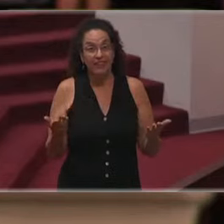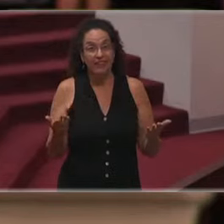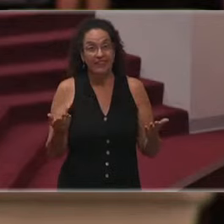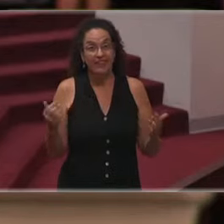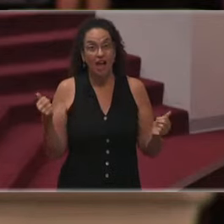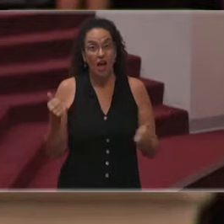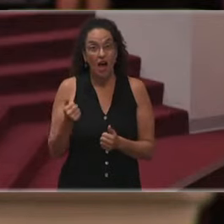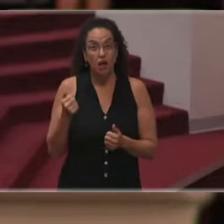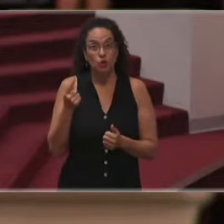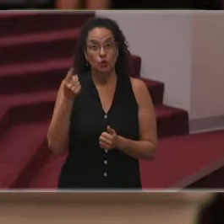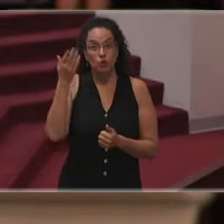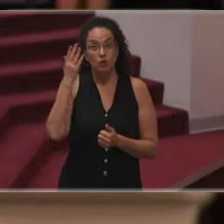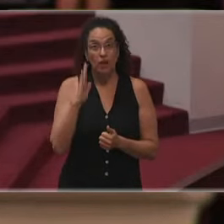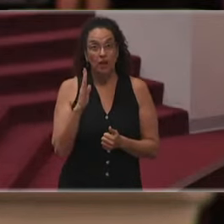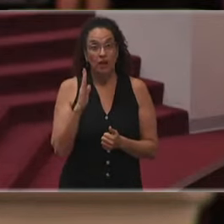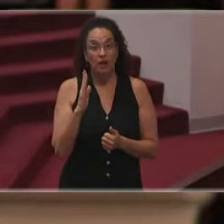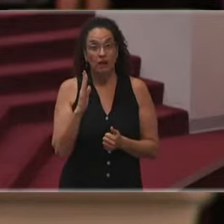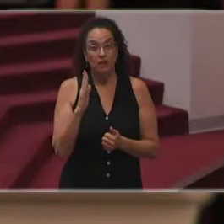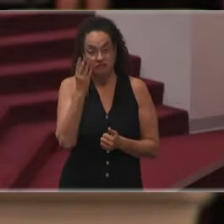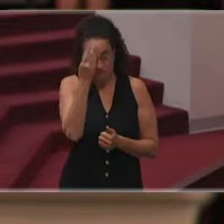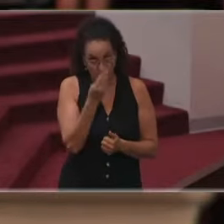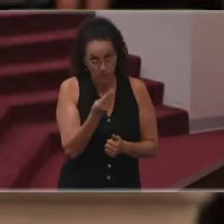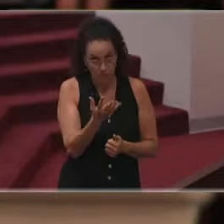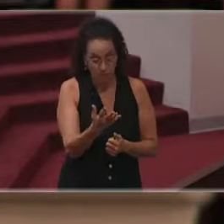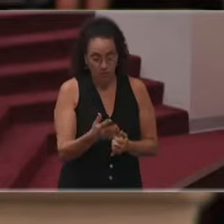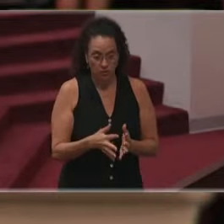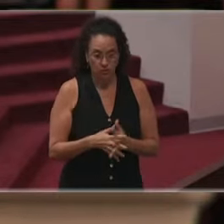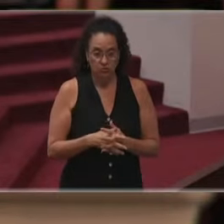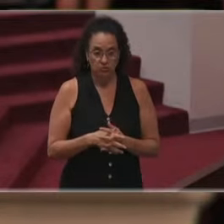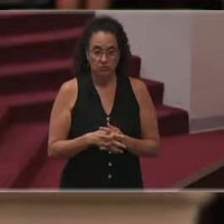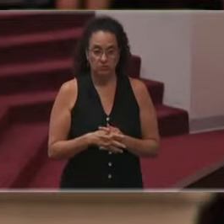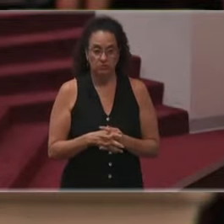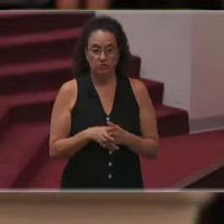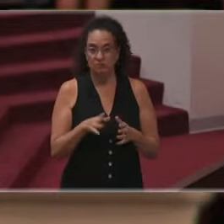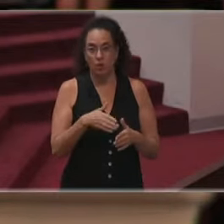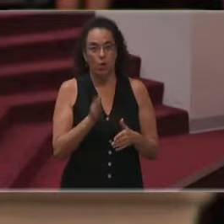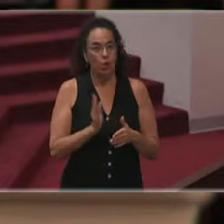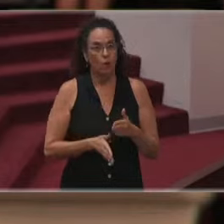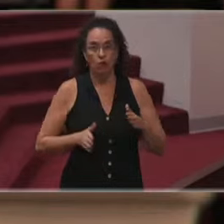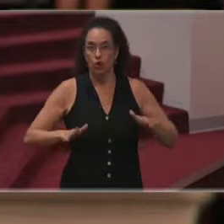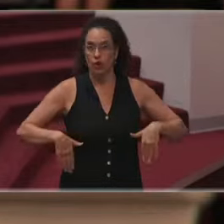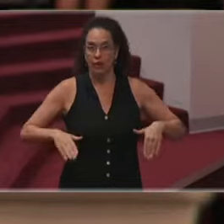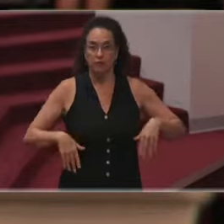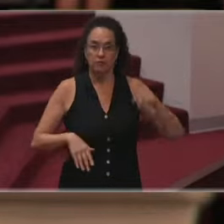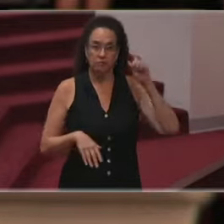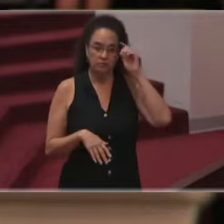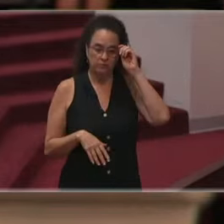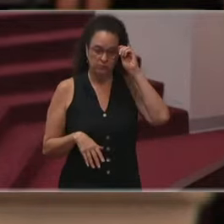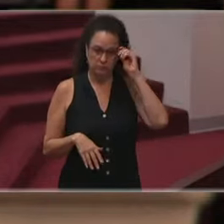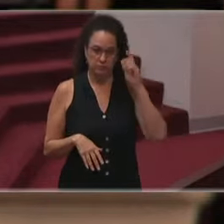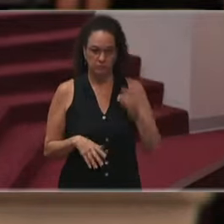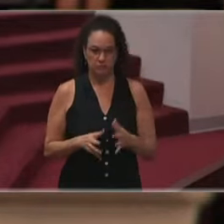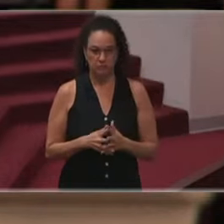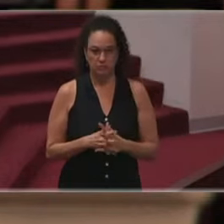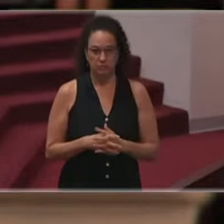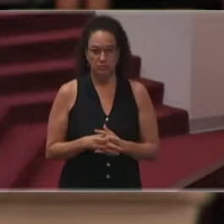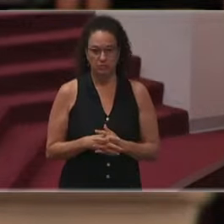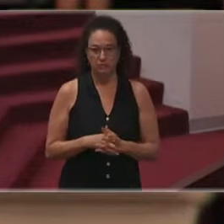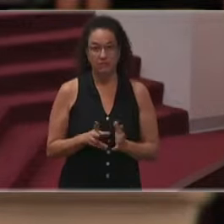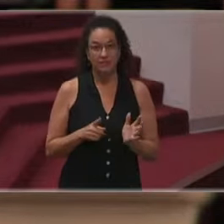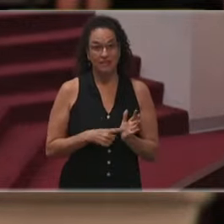you, let me tell you, it is not over with. You know, there are times when